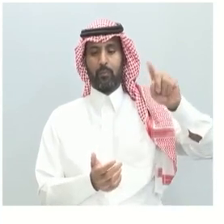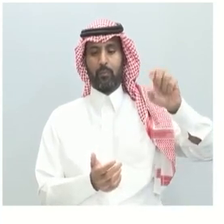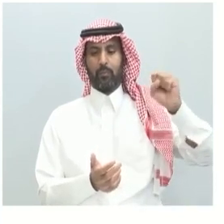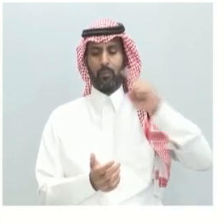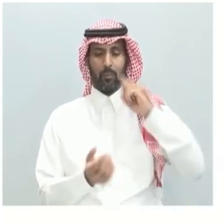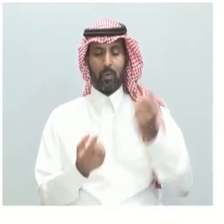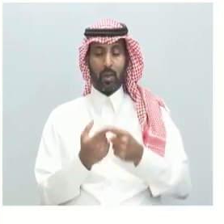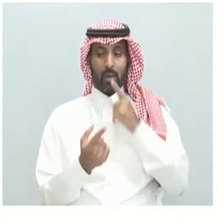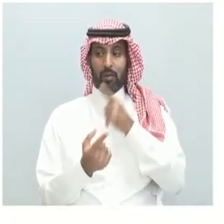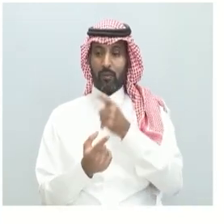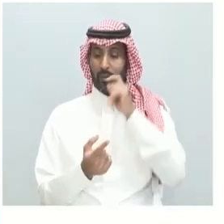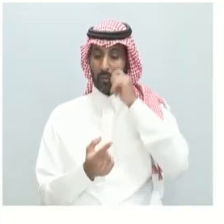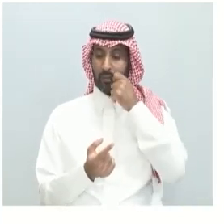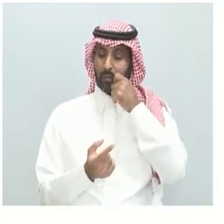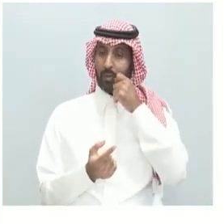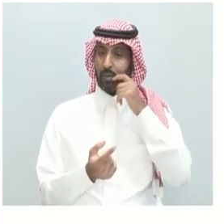if he,